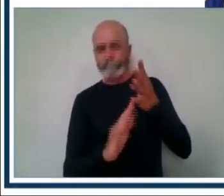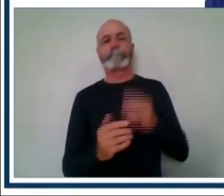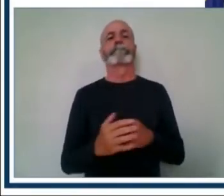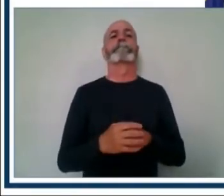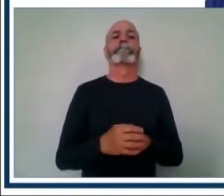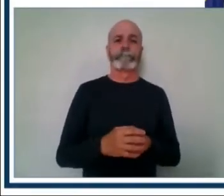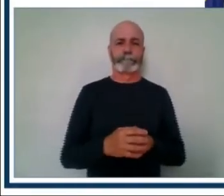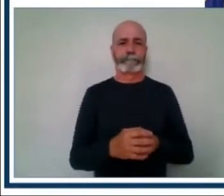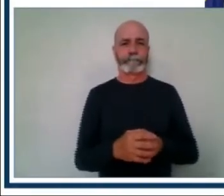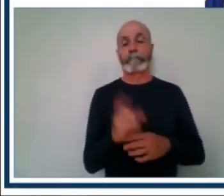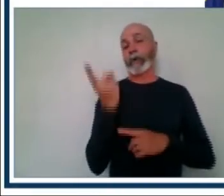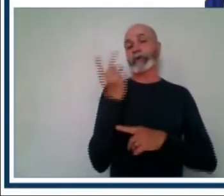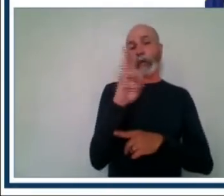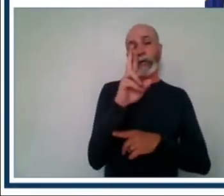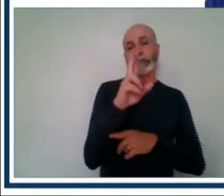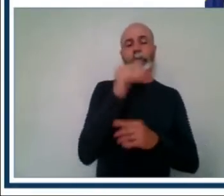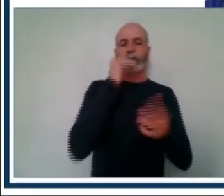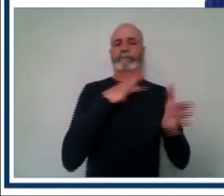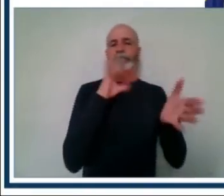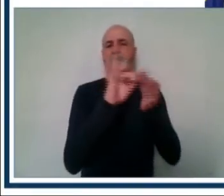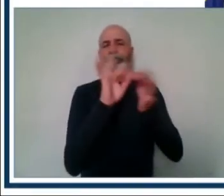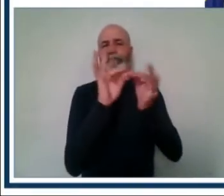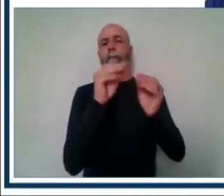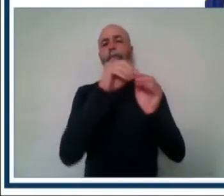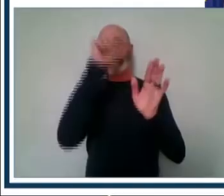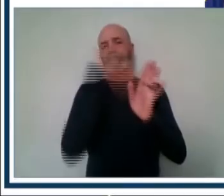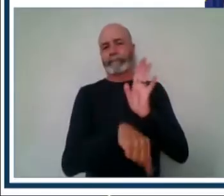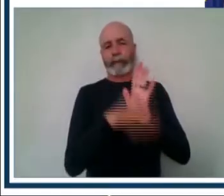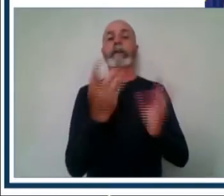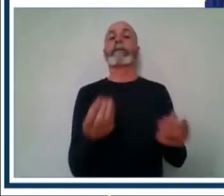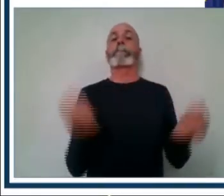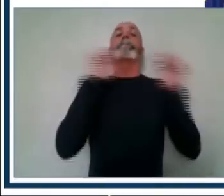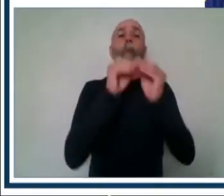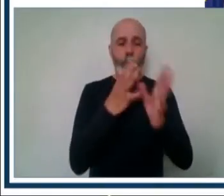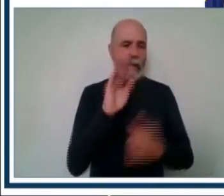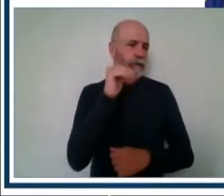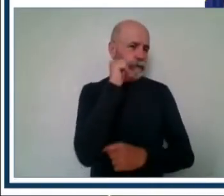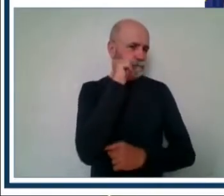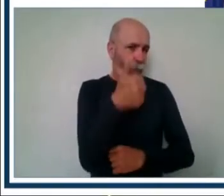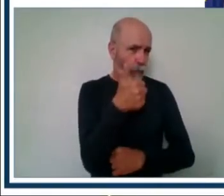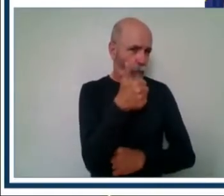tomorrow. So thank you, Premier, and good afternoon, everybody.